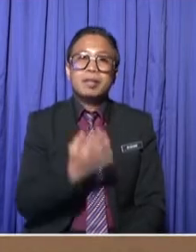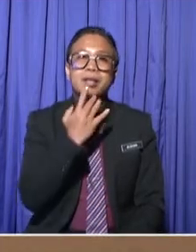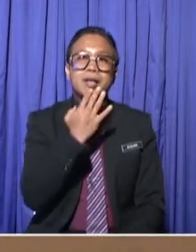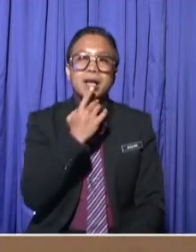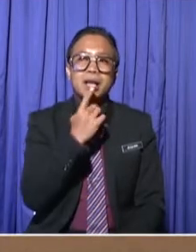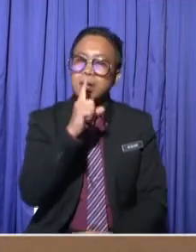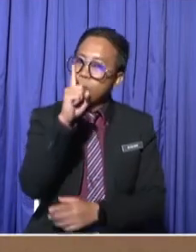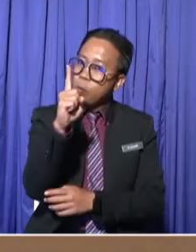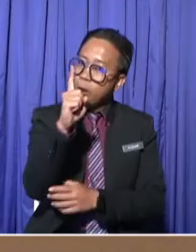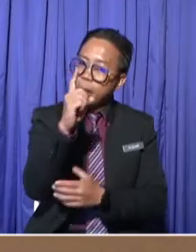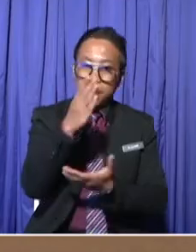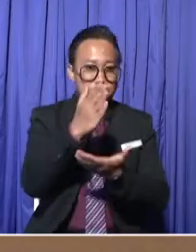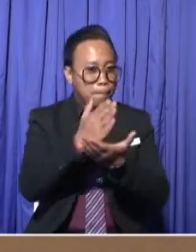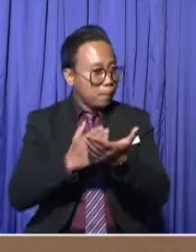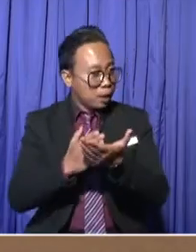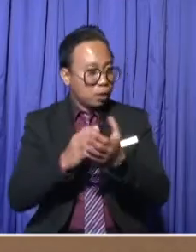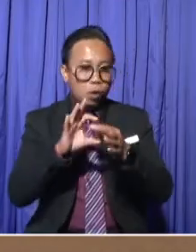Color one part of it.